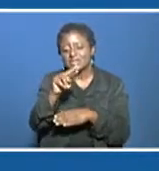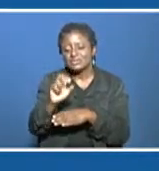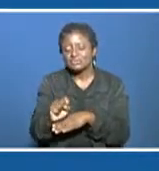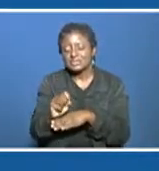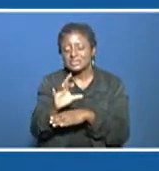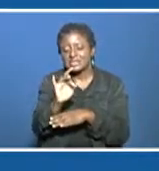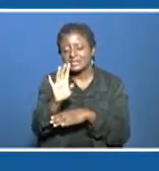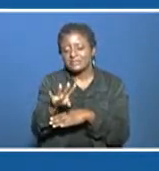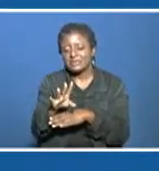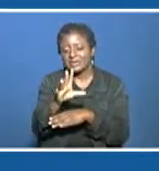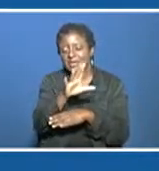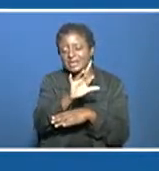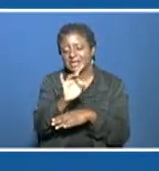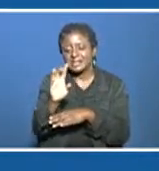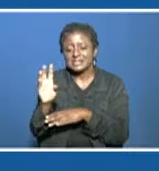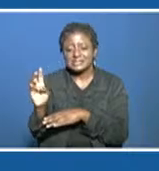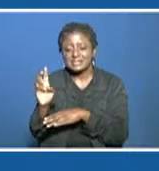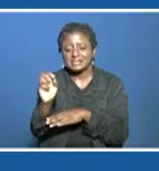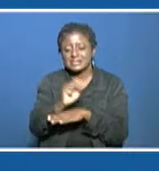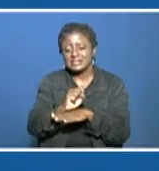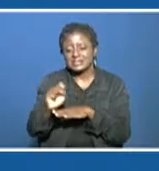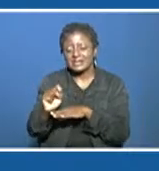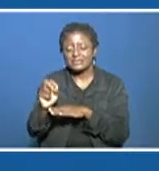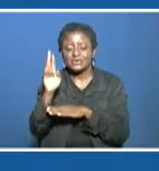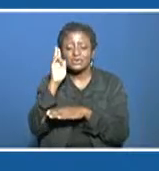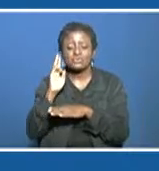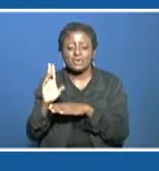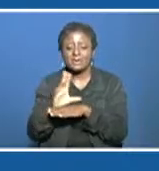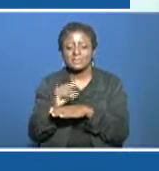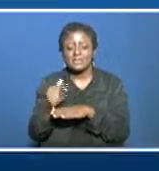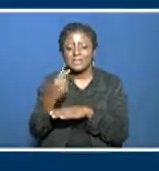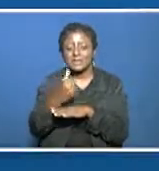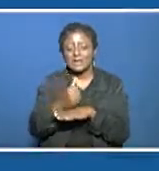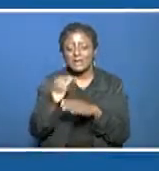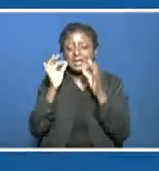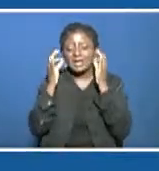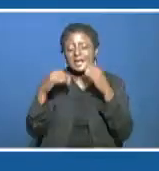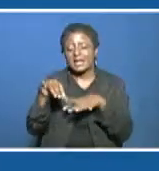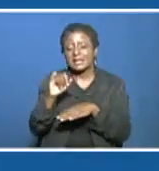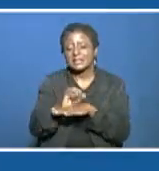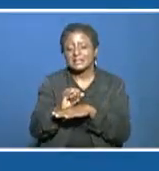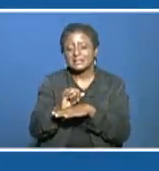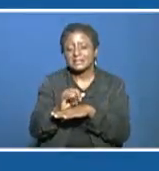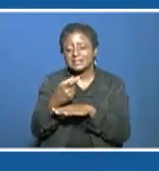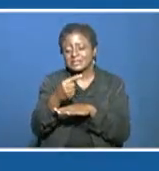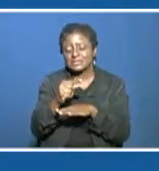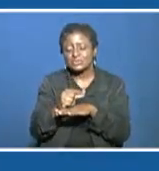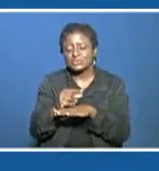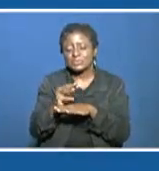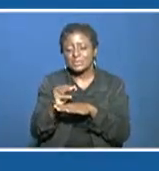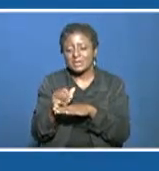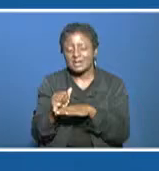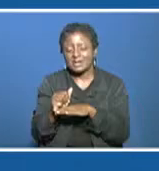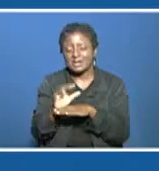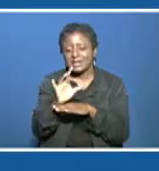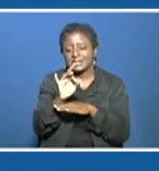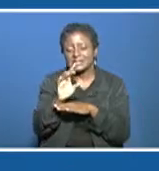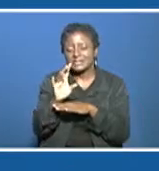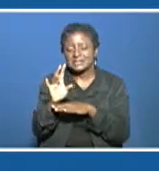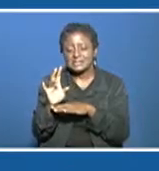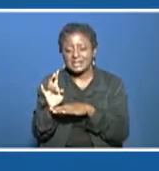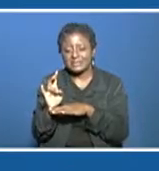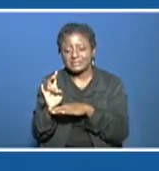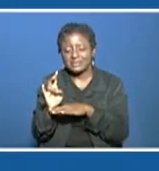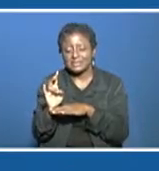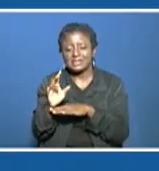Otterstown, Cat Island, San Salvador, and Rim Key. Georgetown, Exuma, 87. 86 degrees in Ragged Island, Clarence, Johnstown, Long